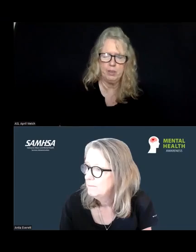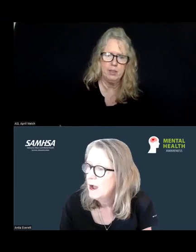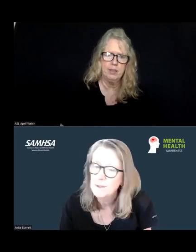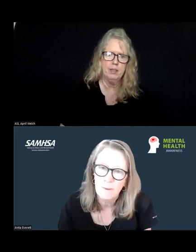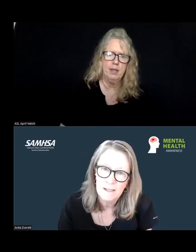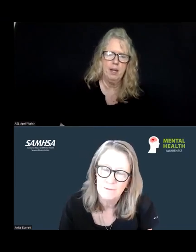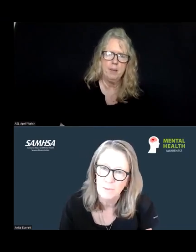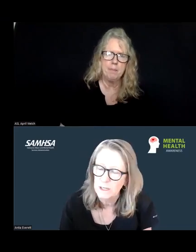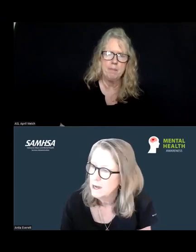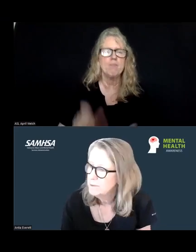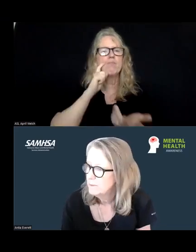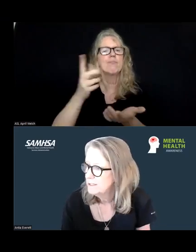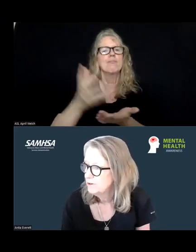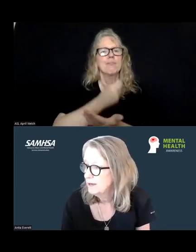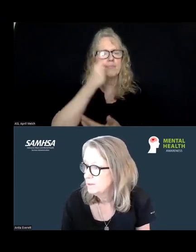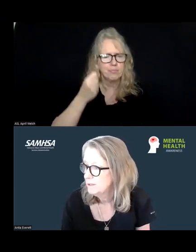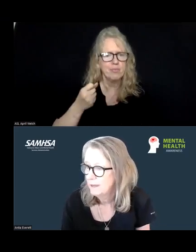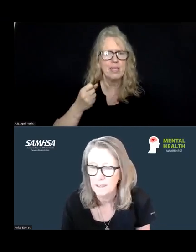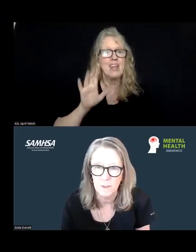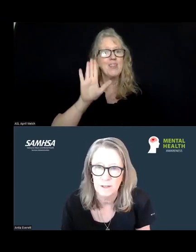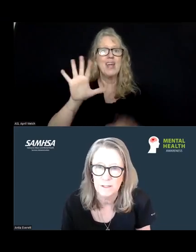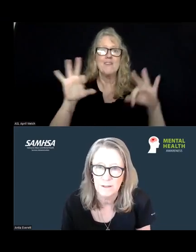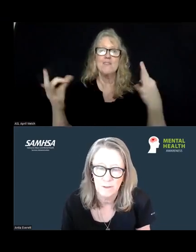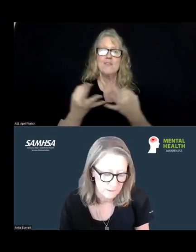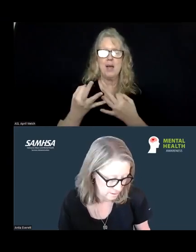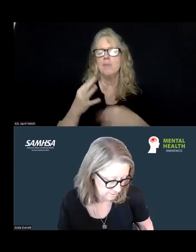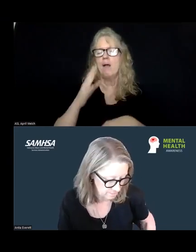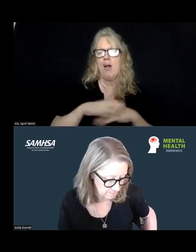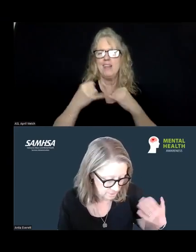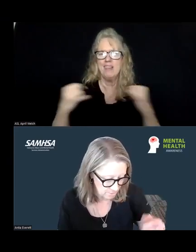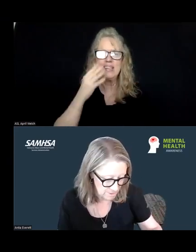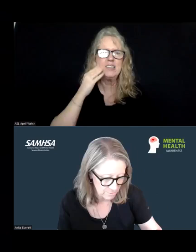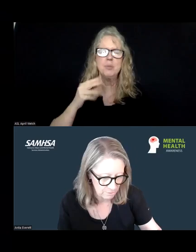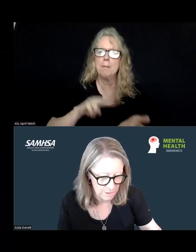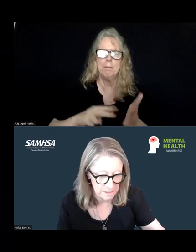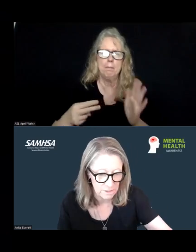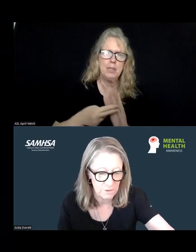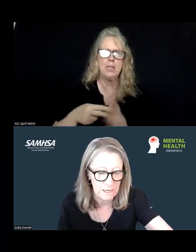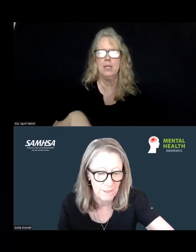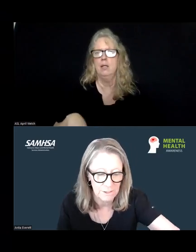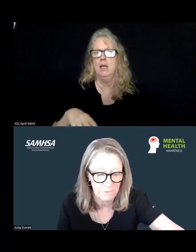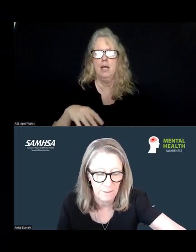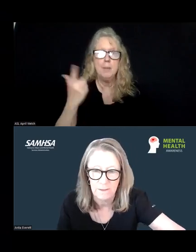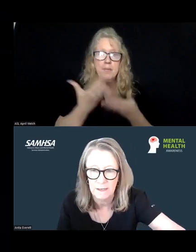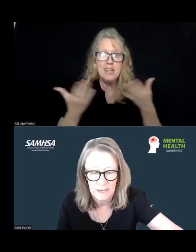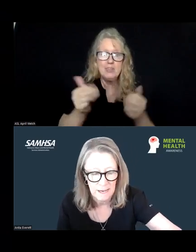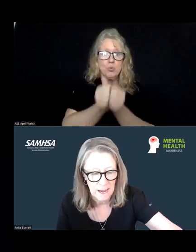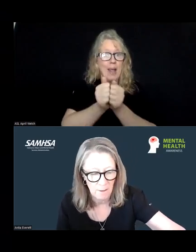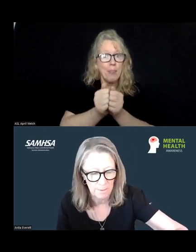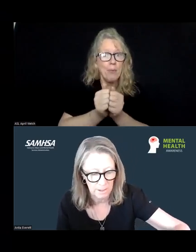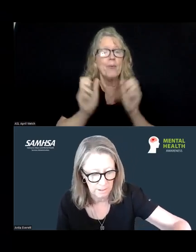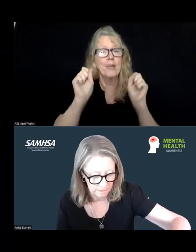then optimize, the 5th one is optimize your family's online experience, so that, maybe even there are things that you do together as a family